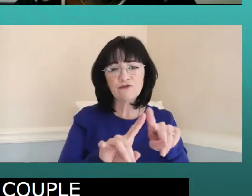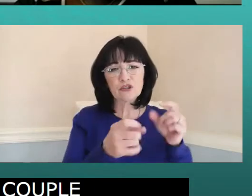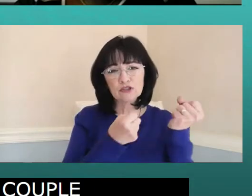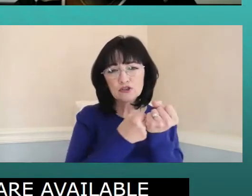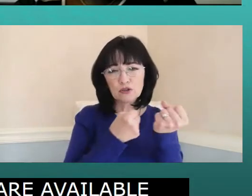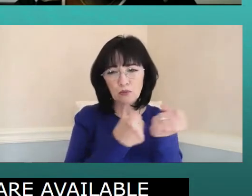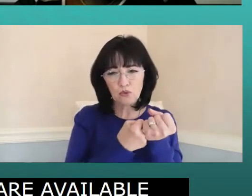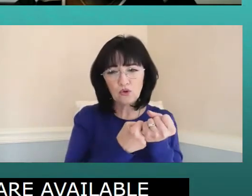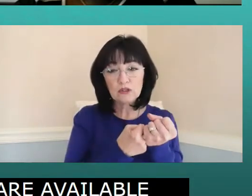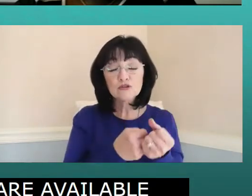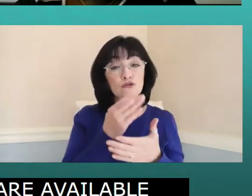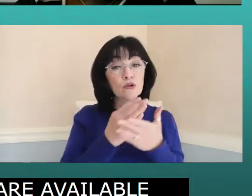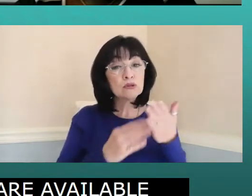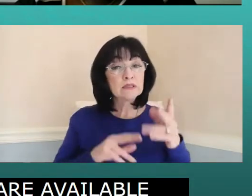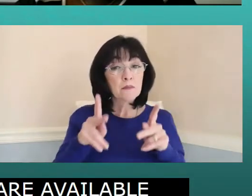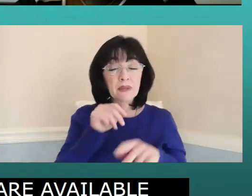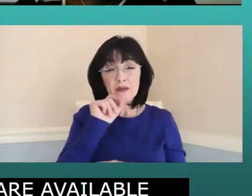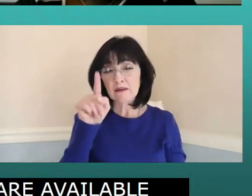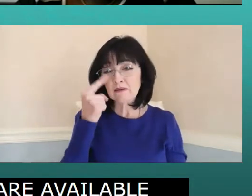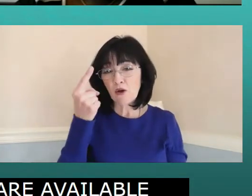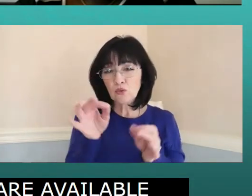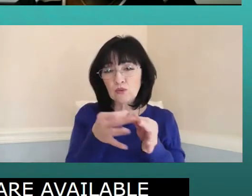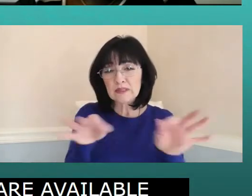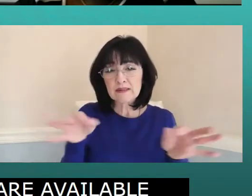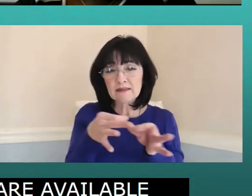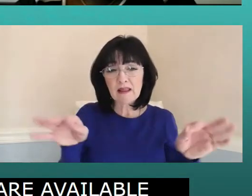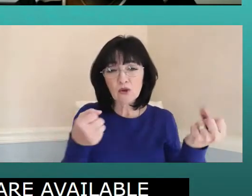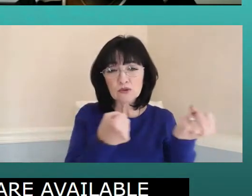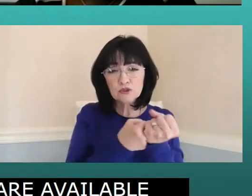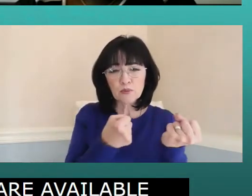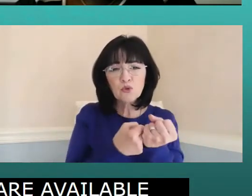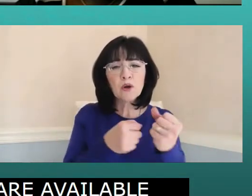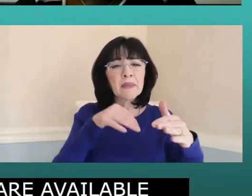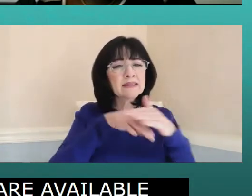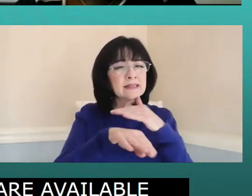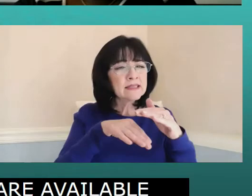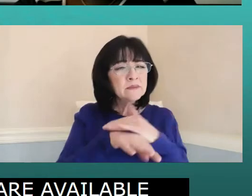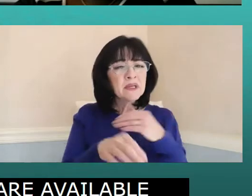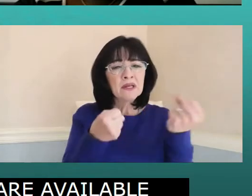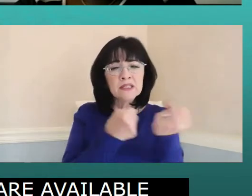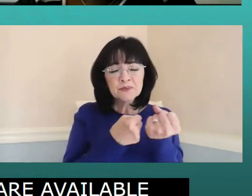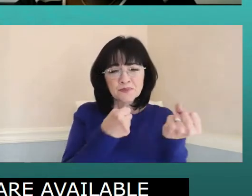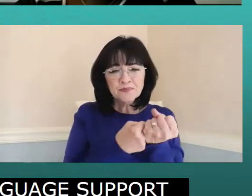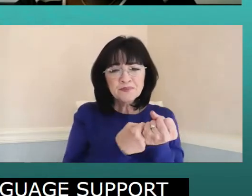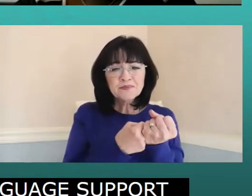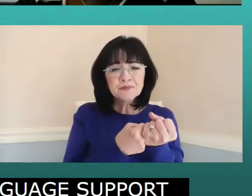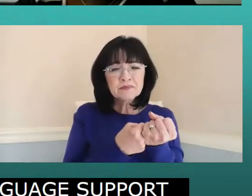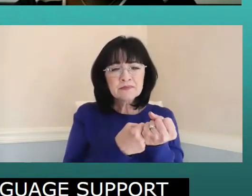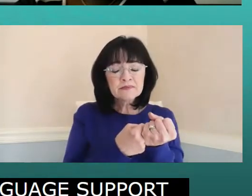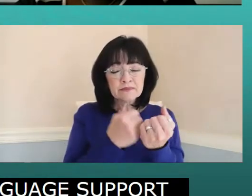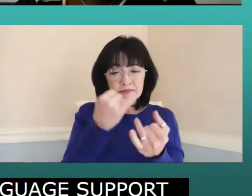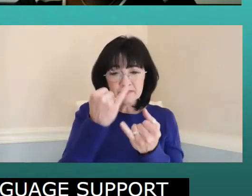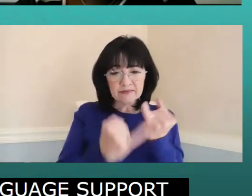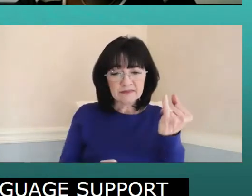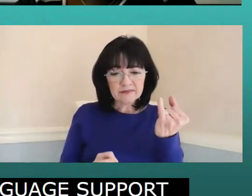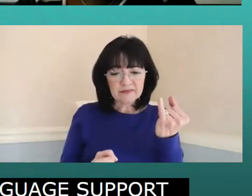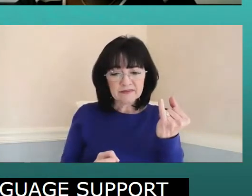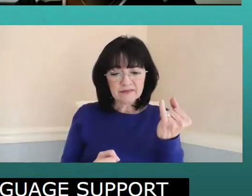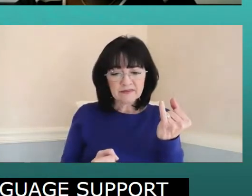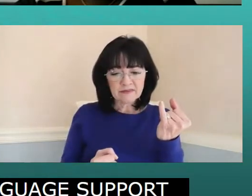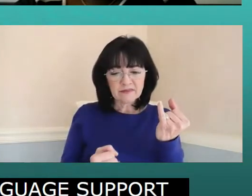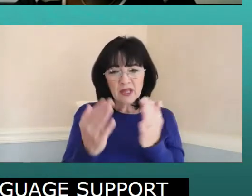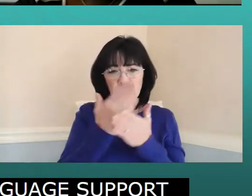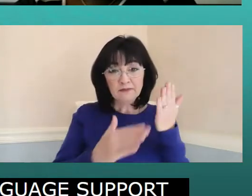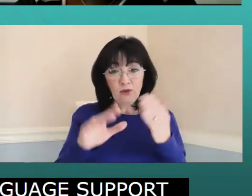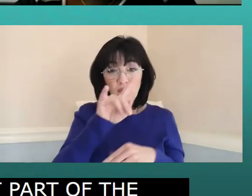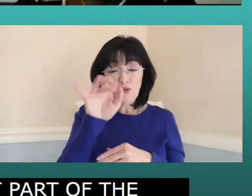So not only language support, but accessibility supports. And then the last part of the question, will